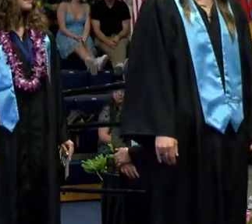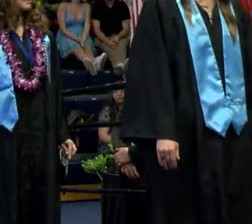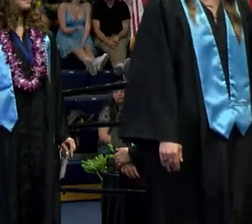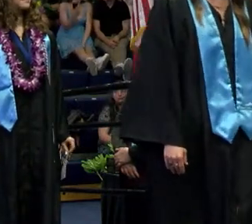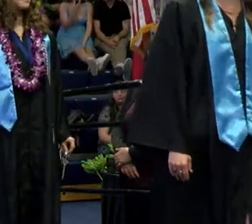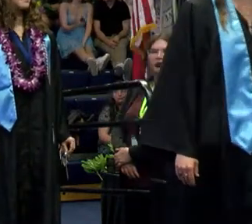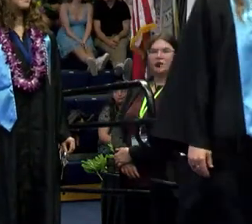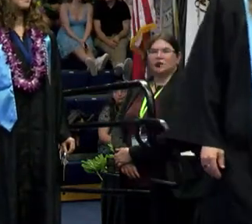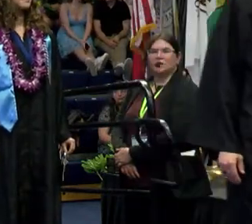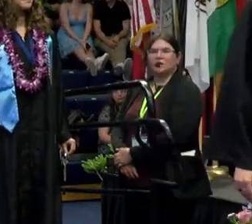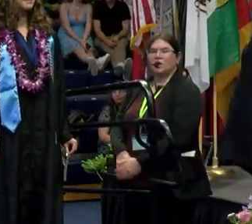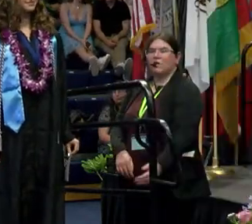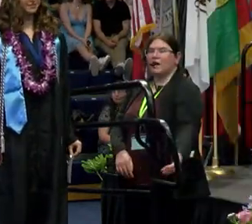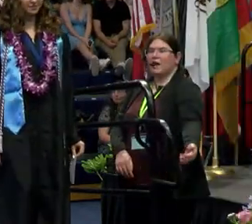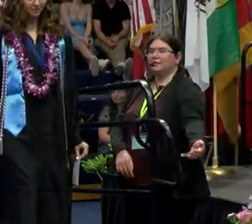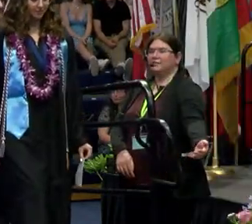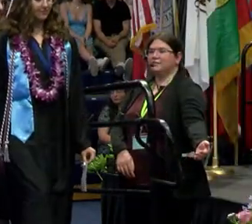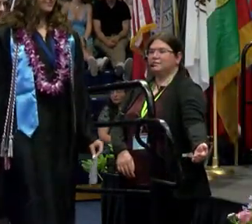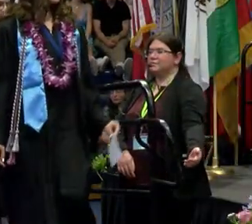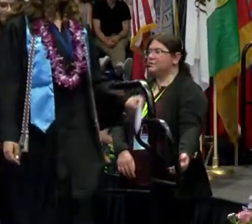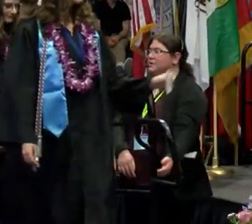Sarah Catherine Pfeiffer.